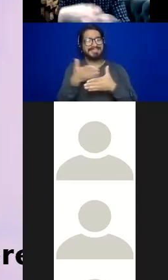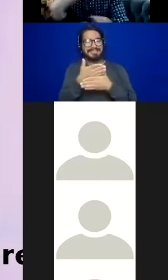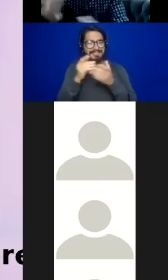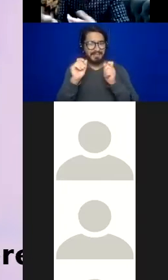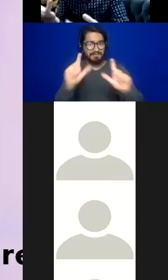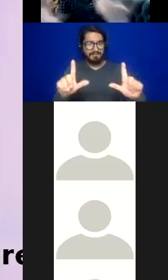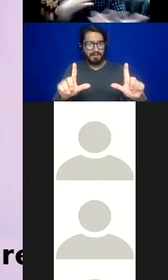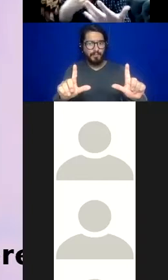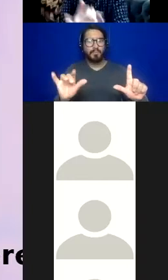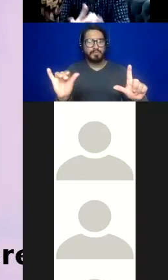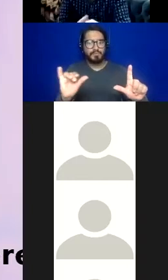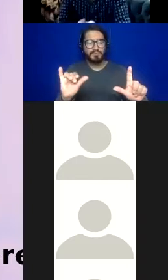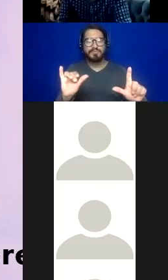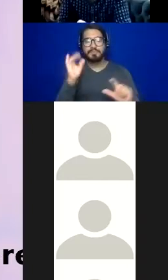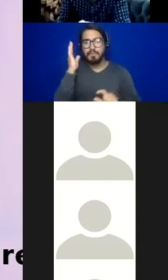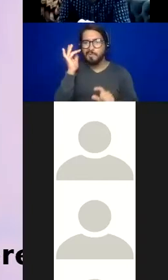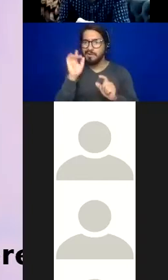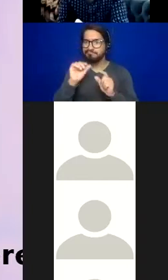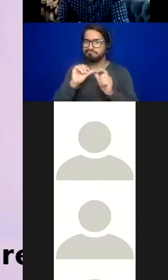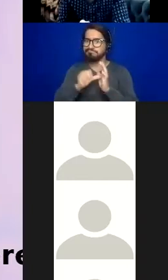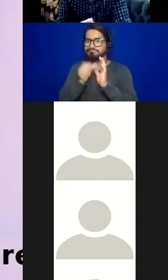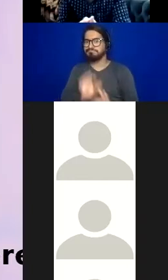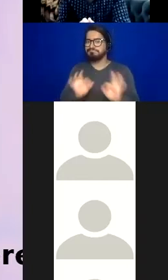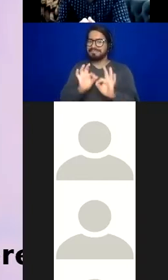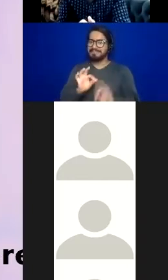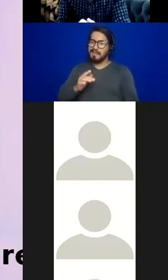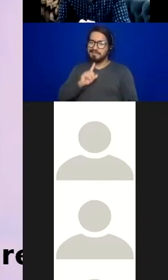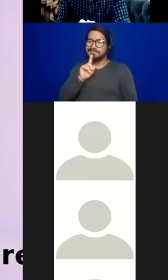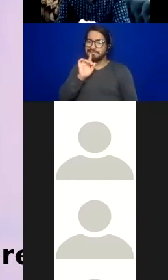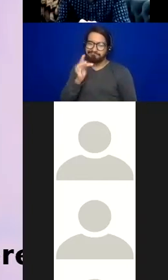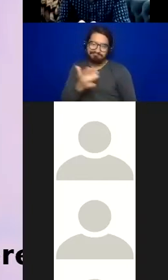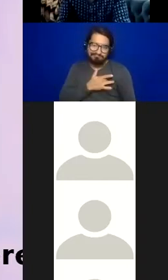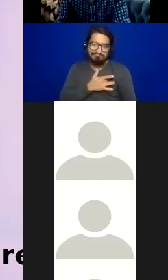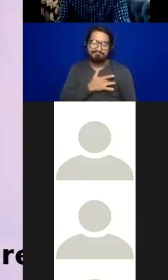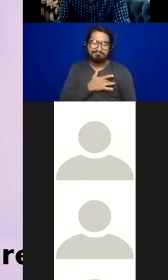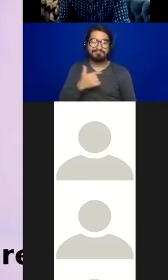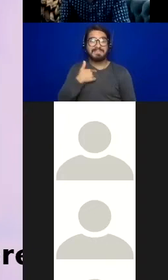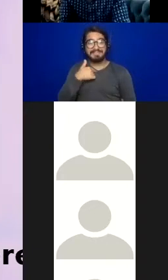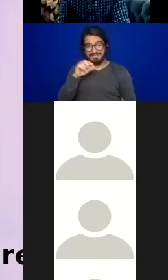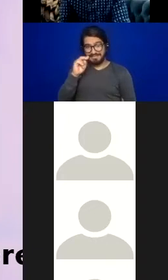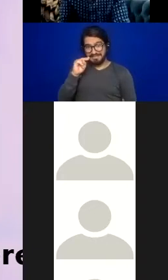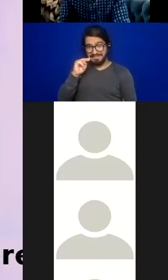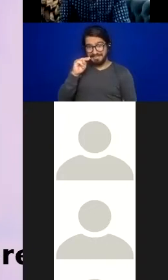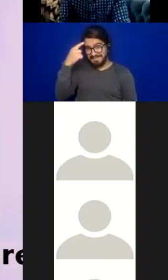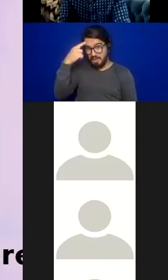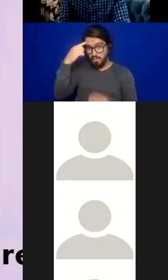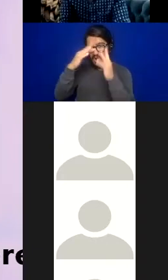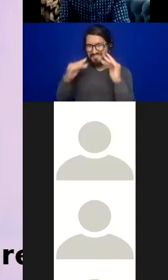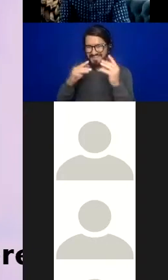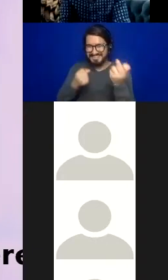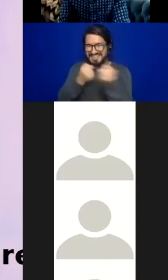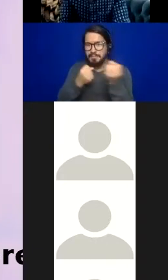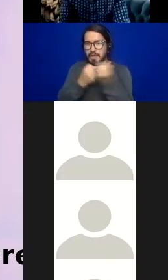think it's really critical and obviously close to my heart. I am a neurodiversity advocate. I believe that neurological